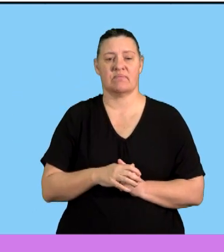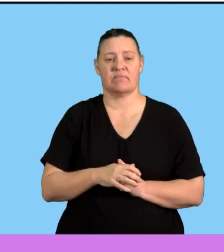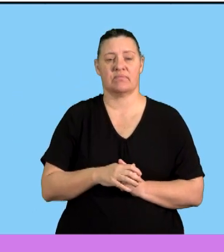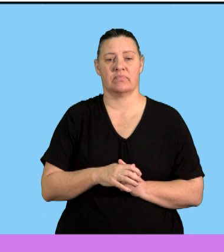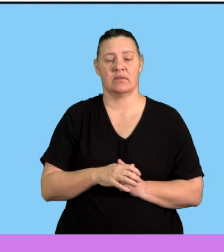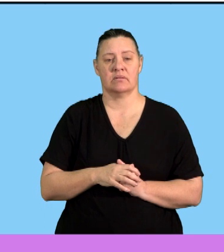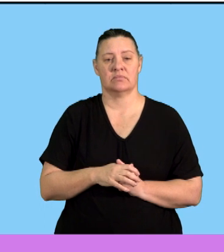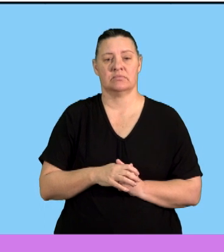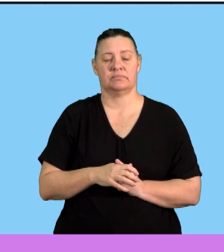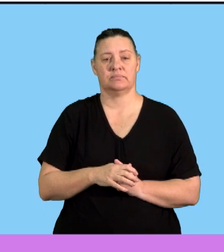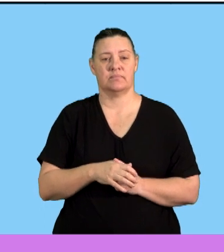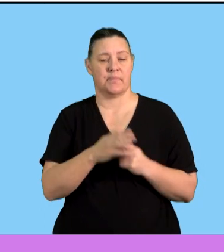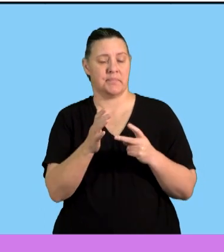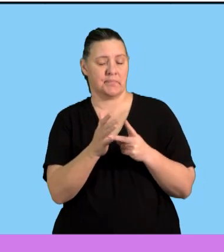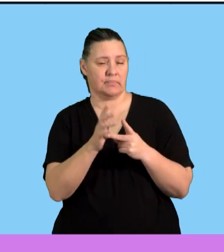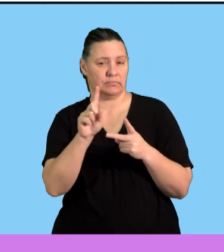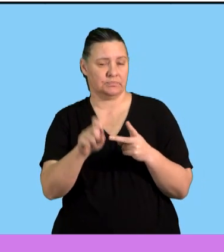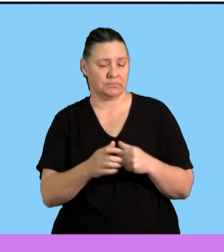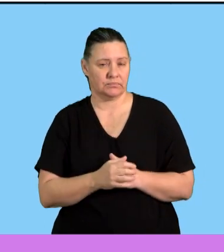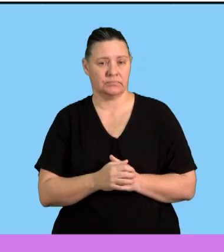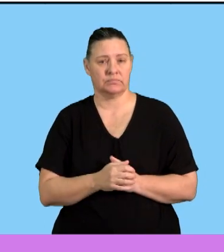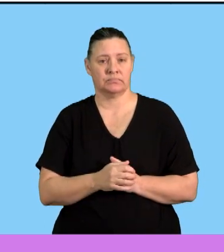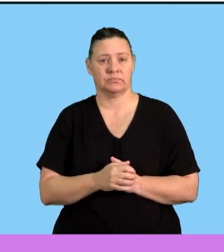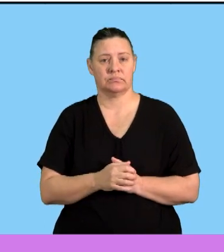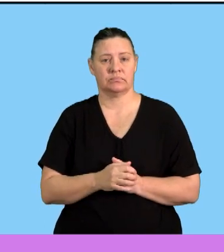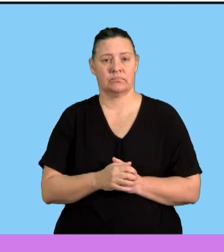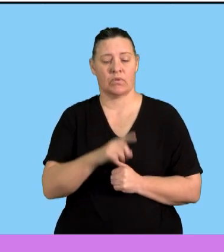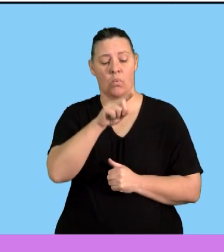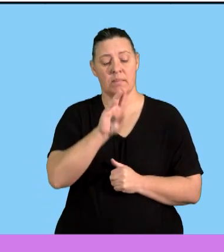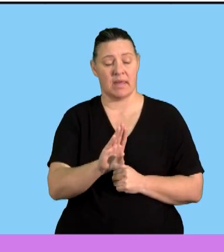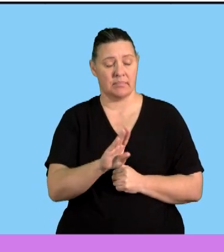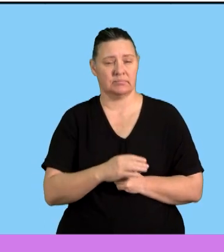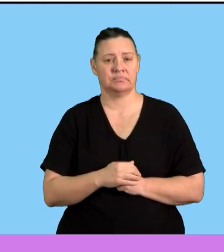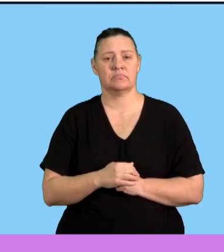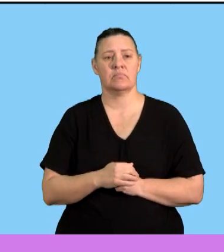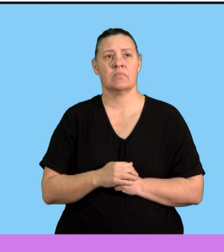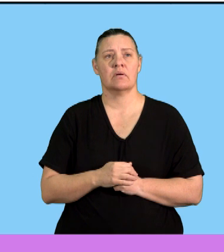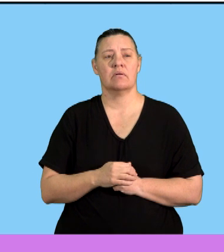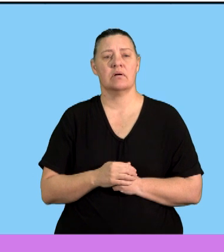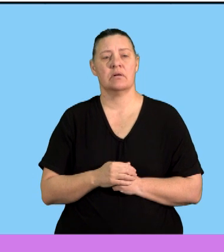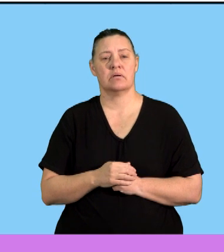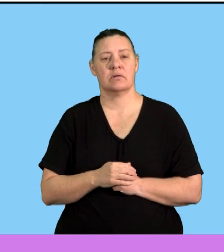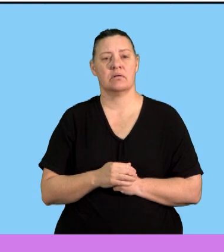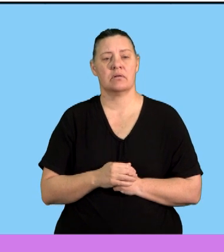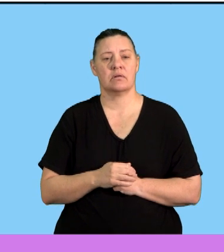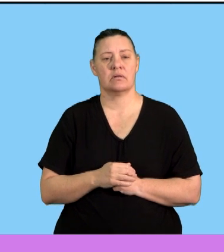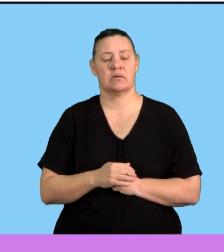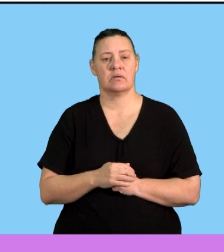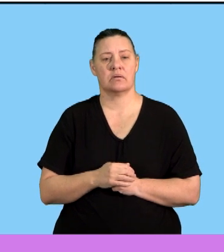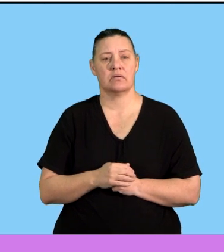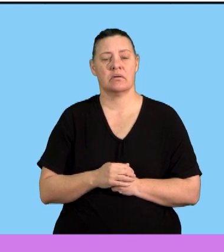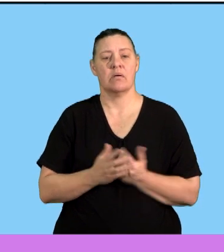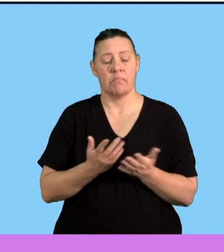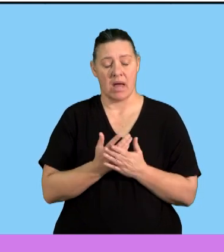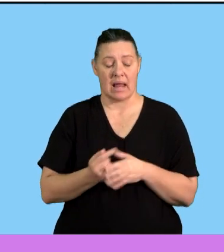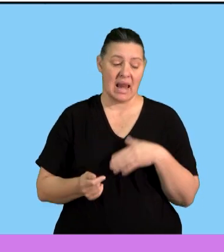Okay, guys, let's look at our next question. Question number 1B, it says, give the direction in which the nut should